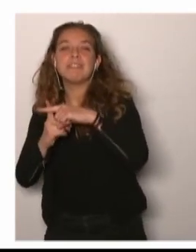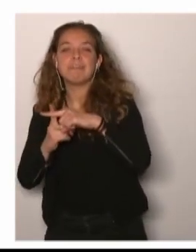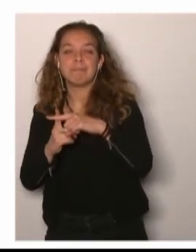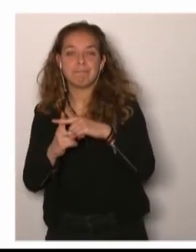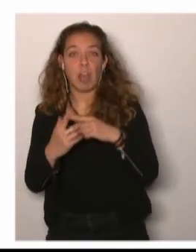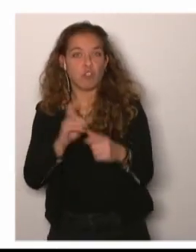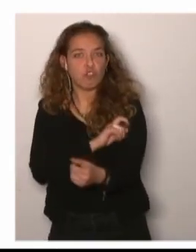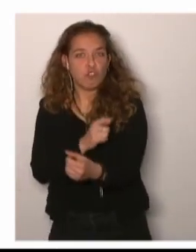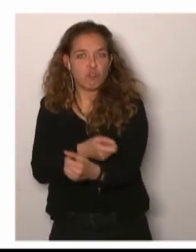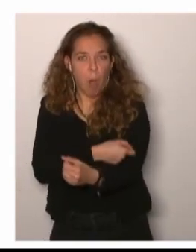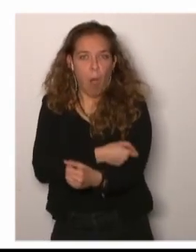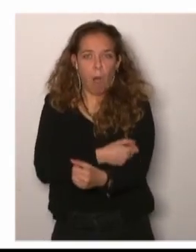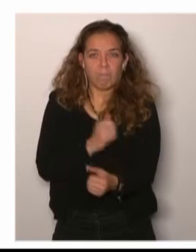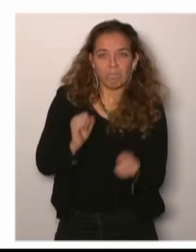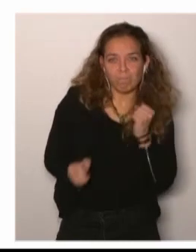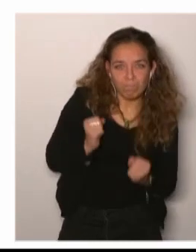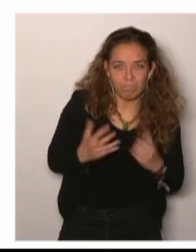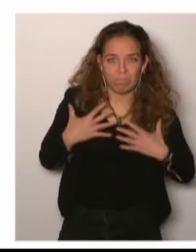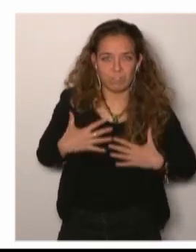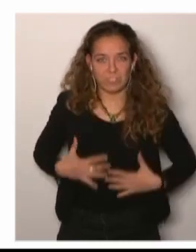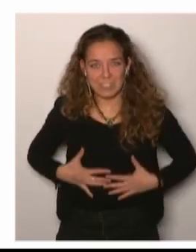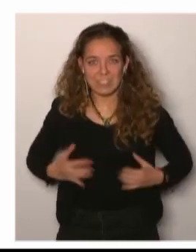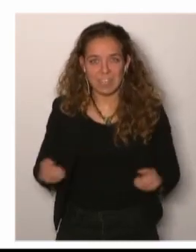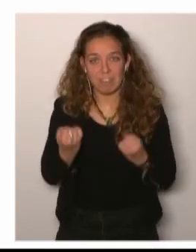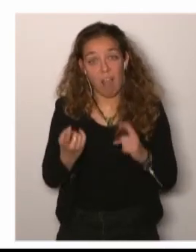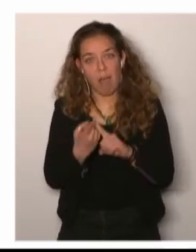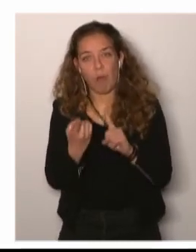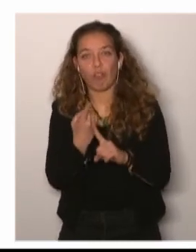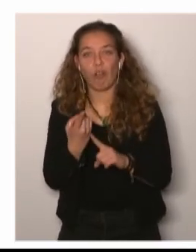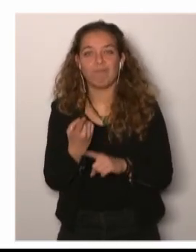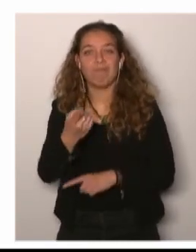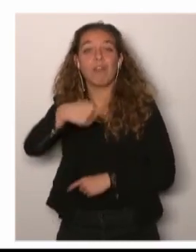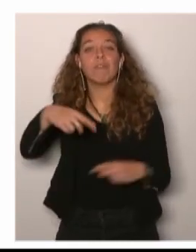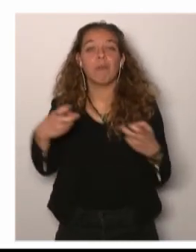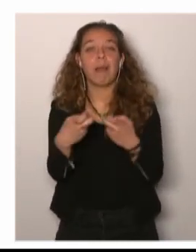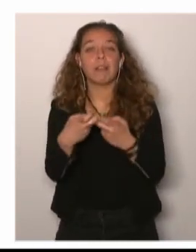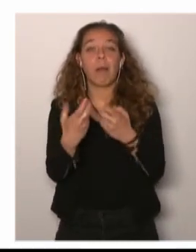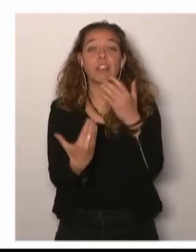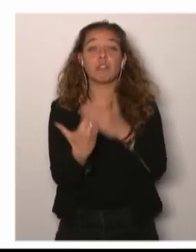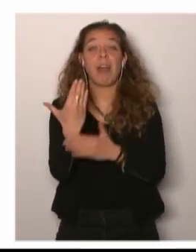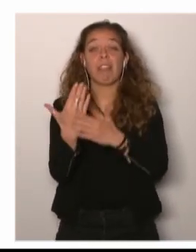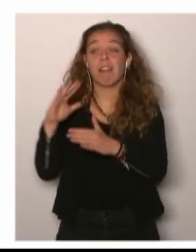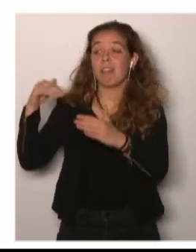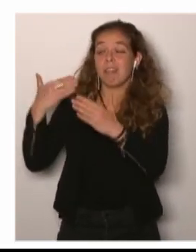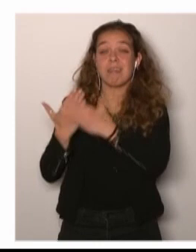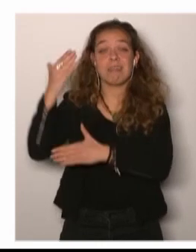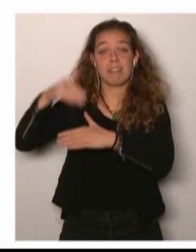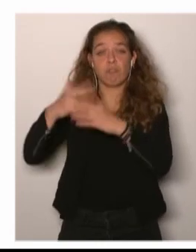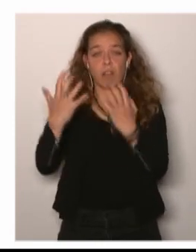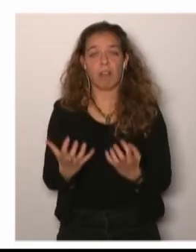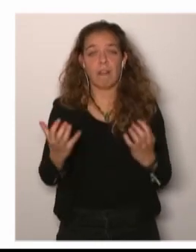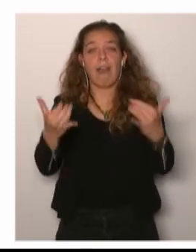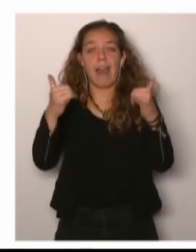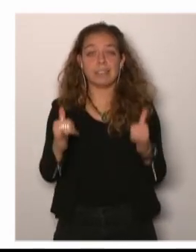so I guess you're all looking forward to moving. But physical activity is also very important, of course, as